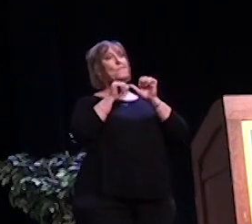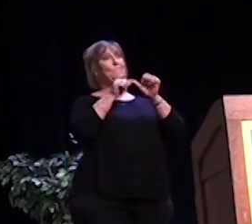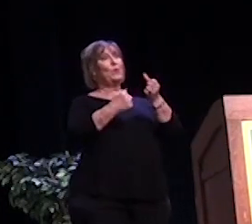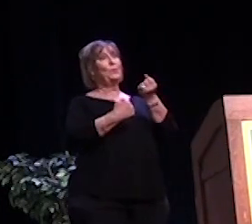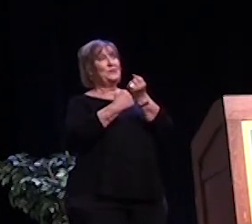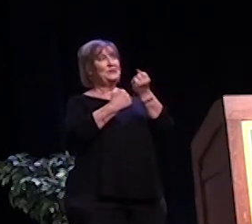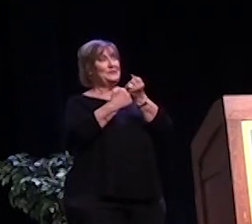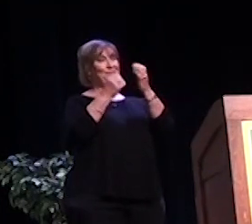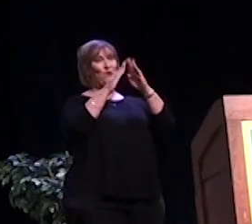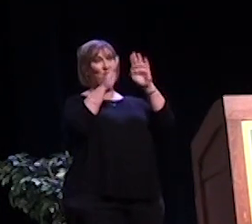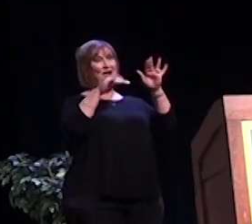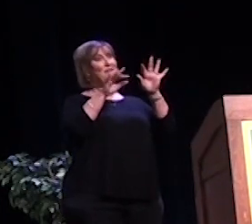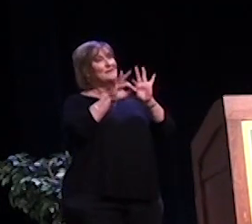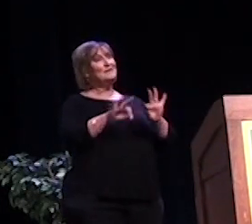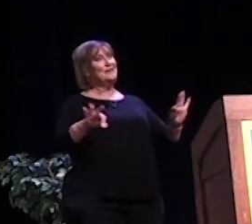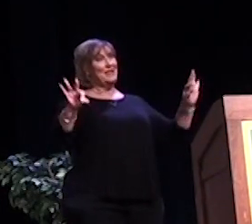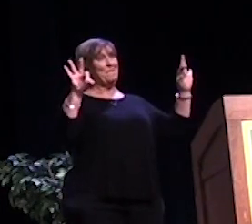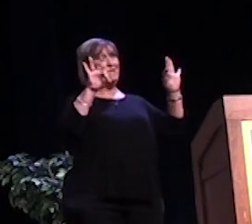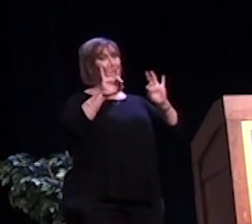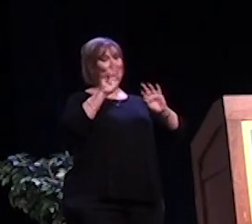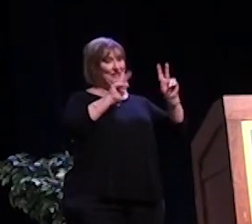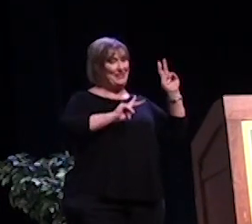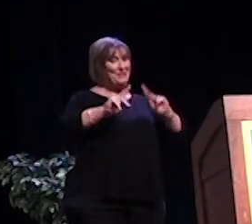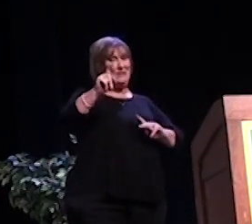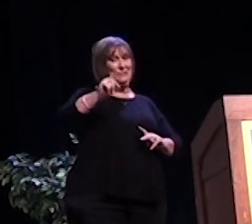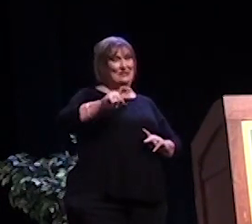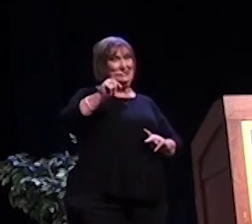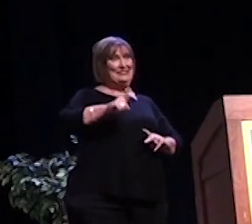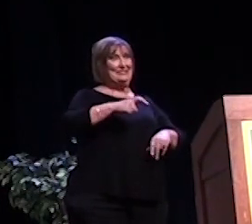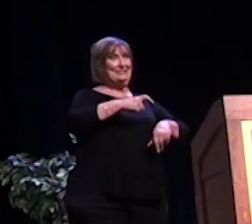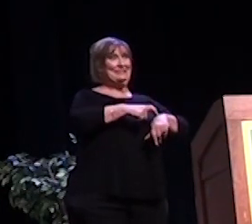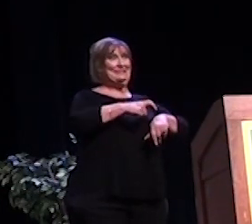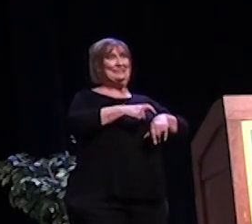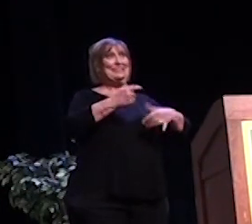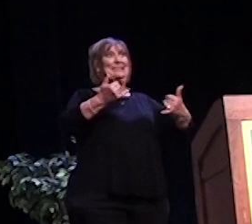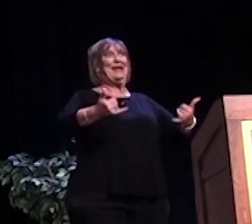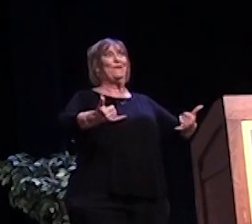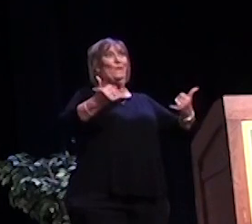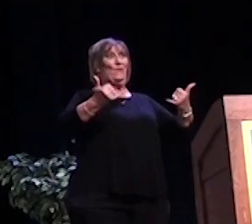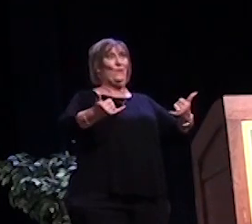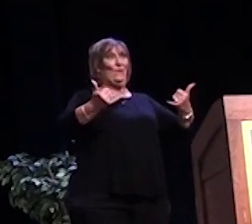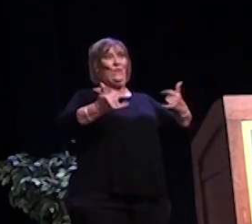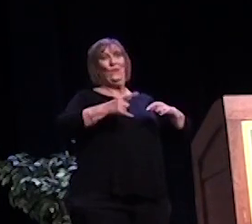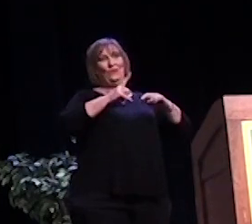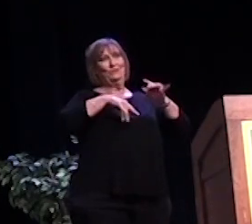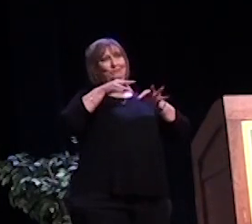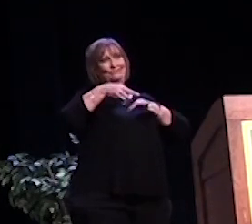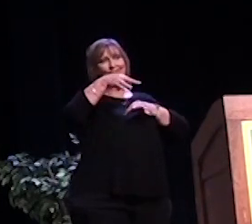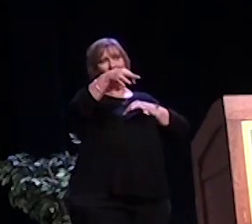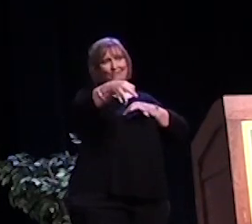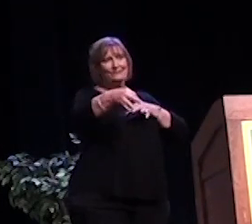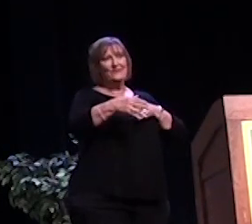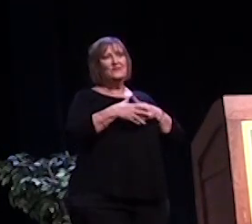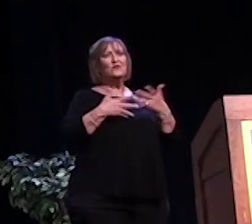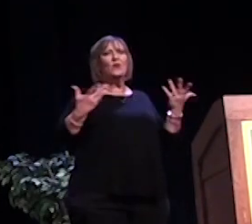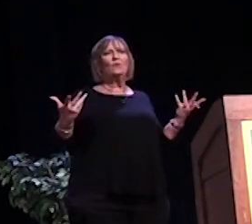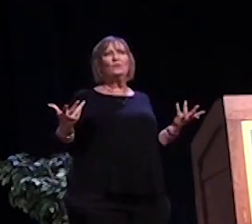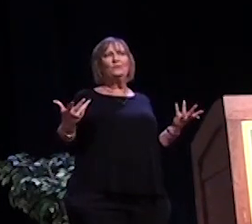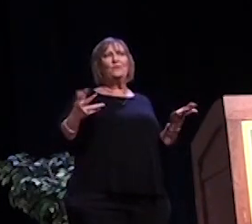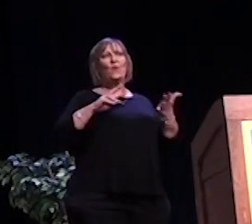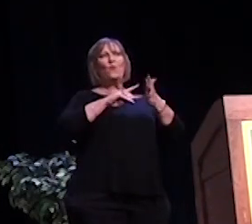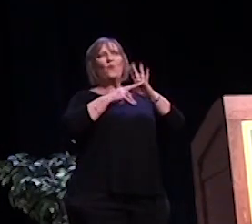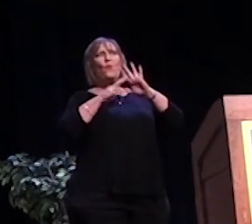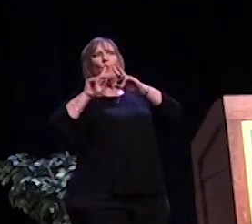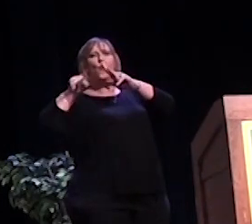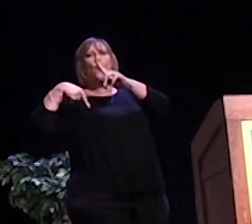there's a huge need in the community. Time is of the essence, and kind of what does that timeline